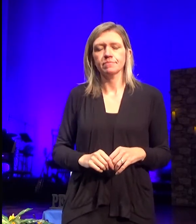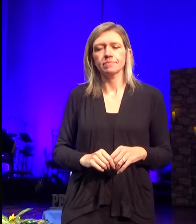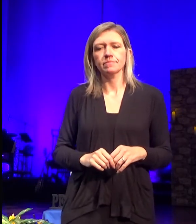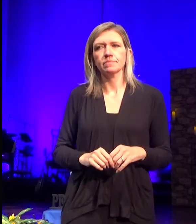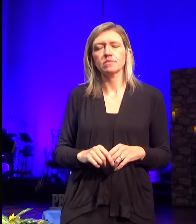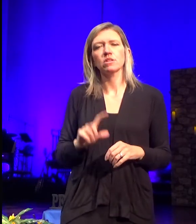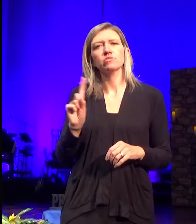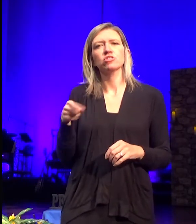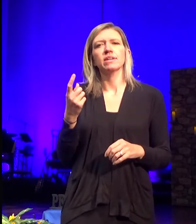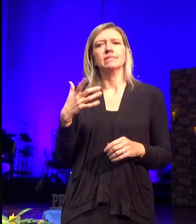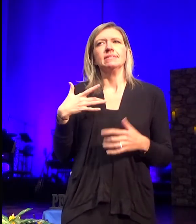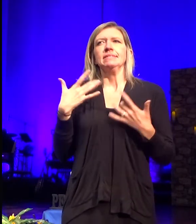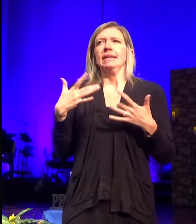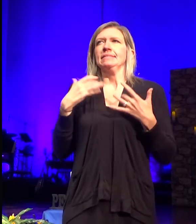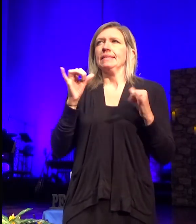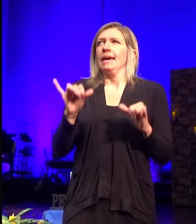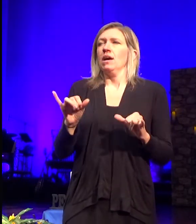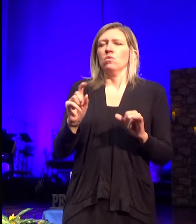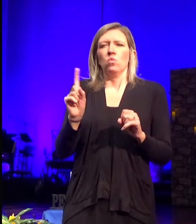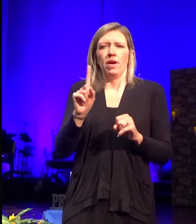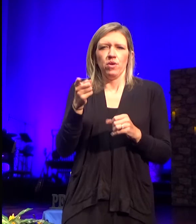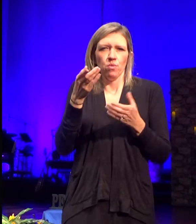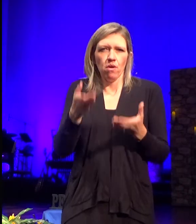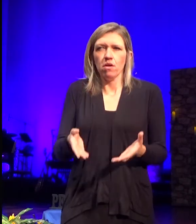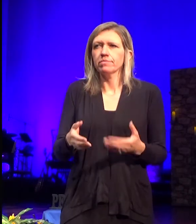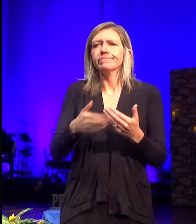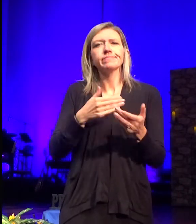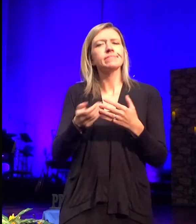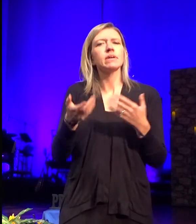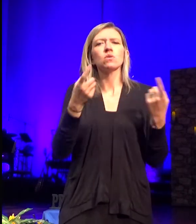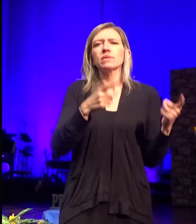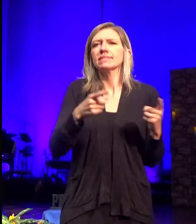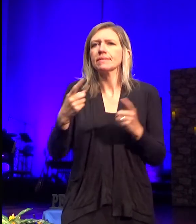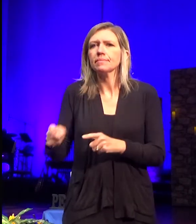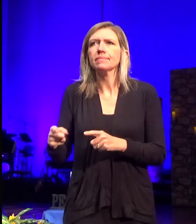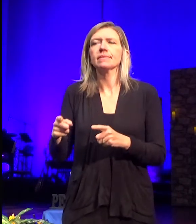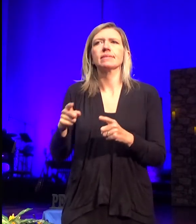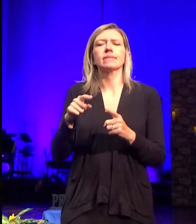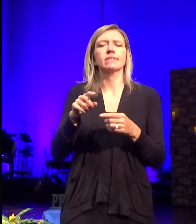So just sense that right where you are, no matter what the conditions, what the effects